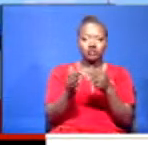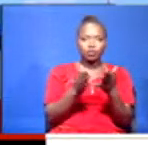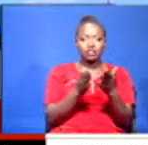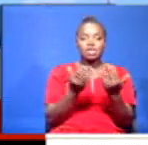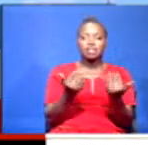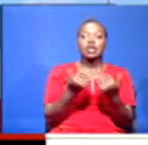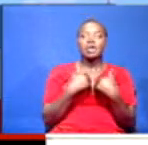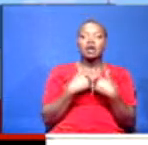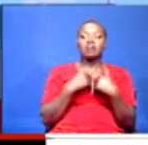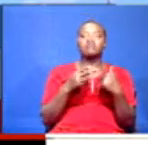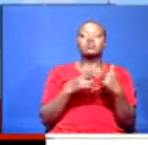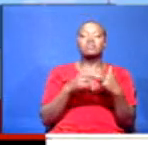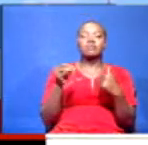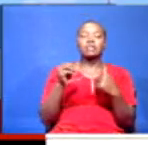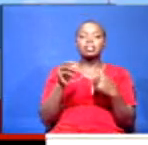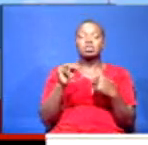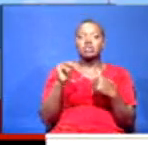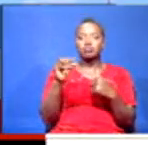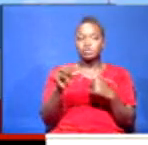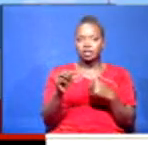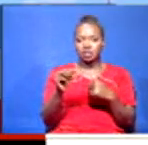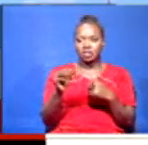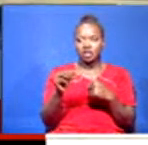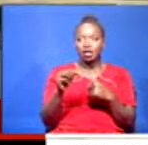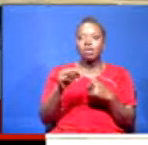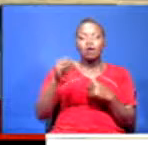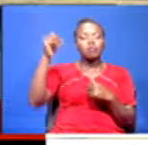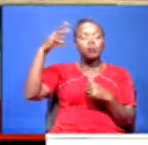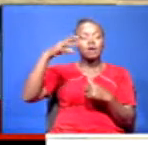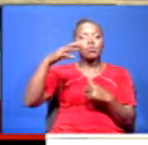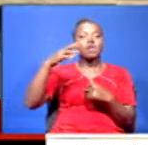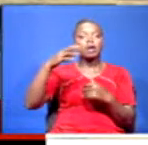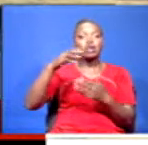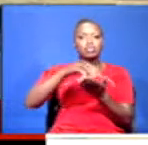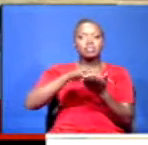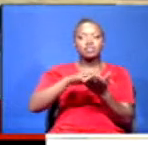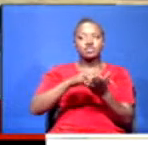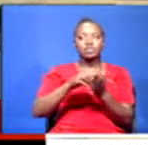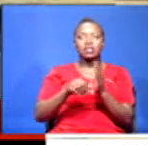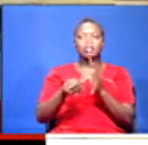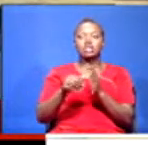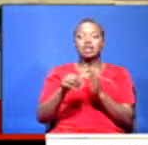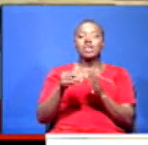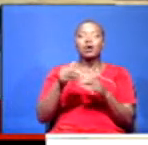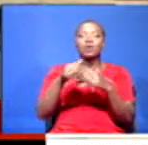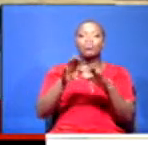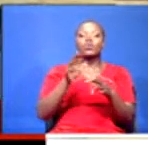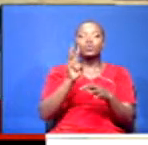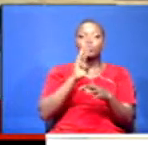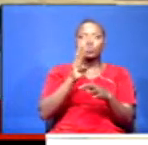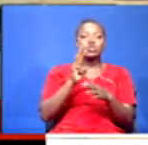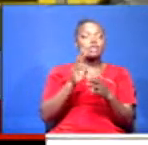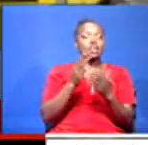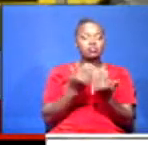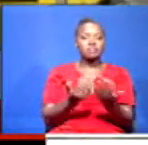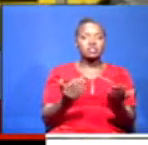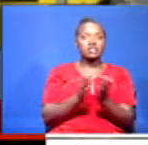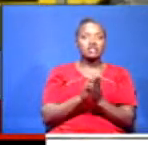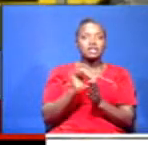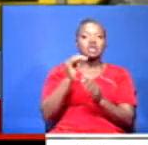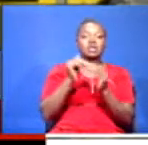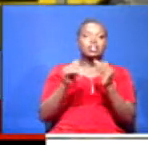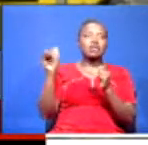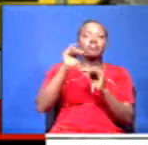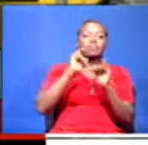a 700 megavolt amperes power station and a wastewater reclamation facility. The Kenya Advanced